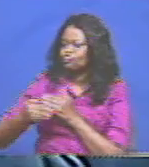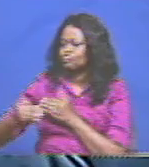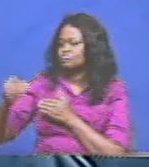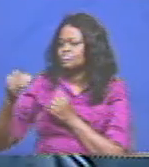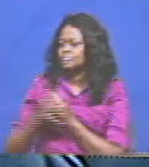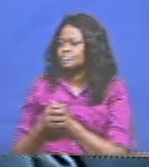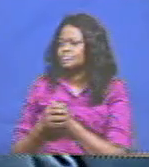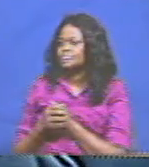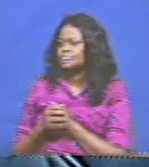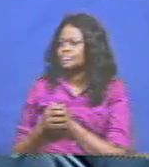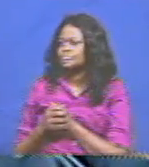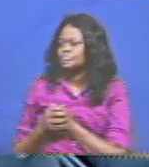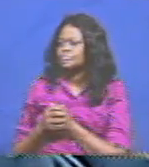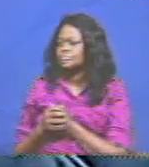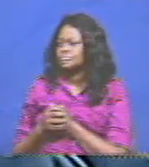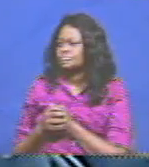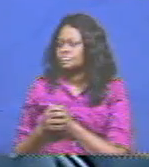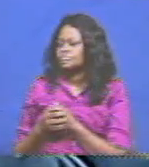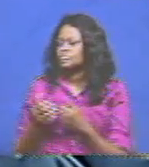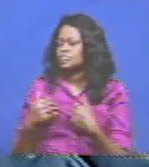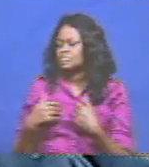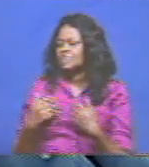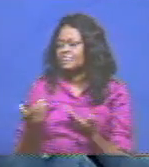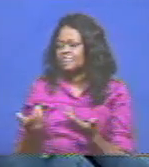well about it, is mm-hmm. that we had been having